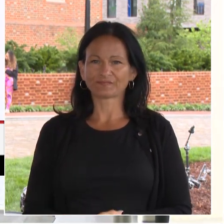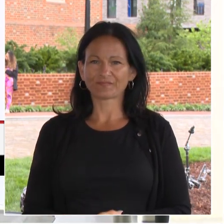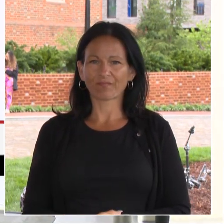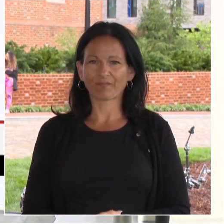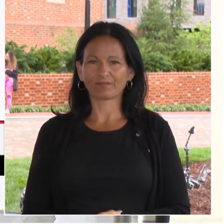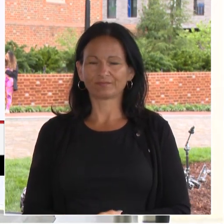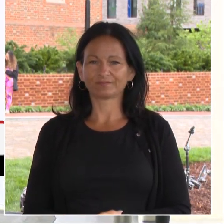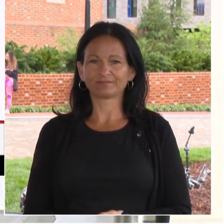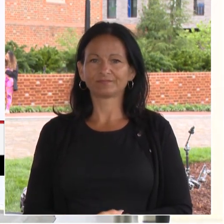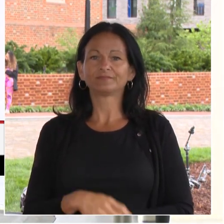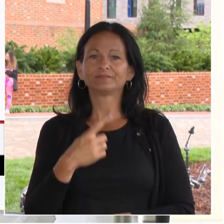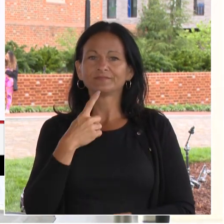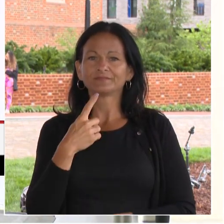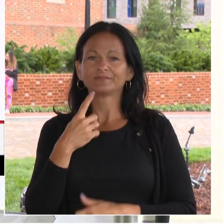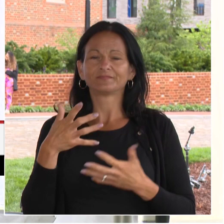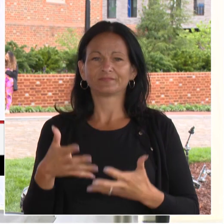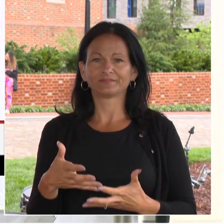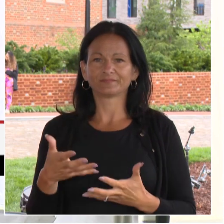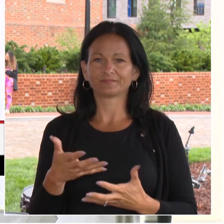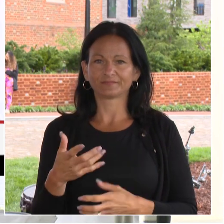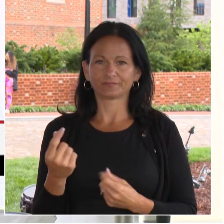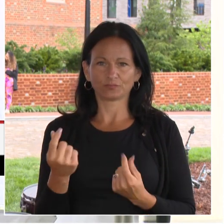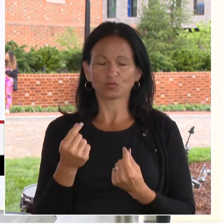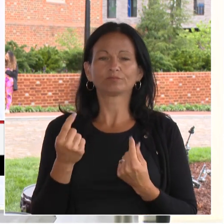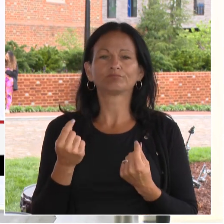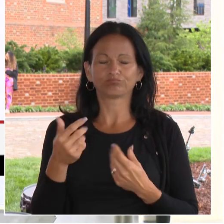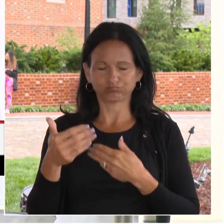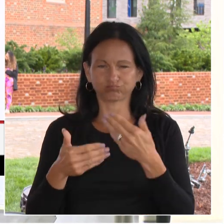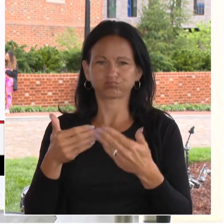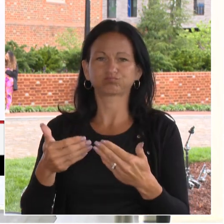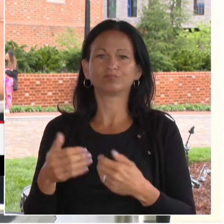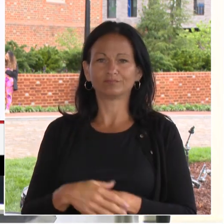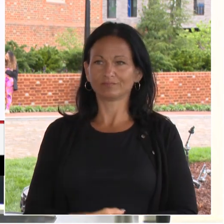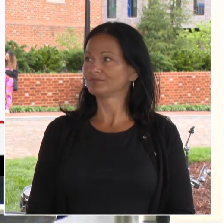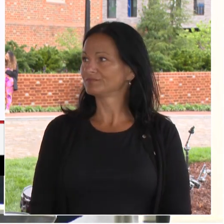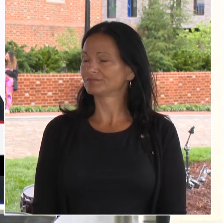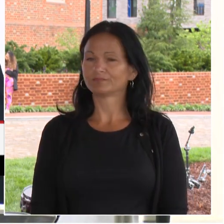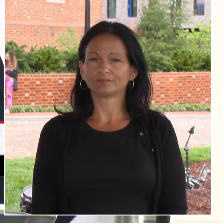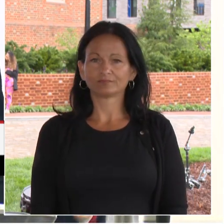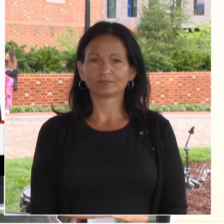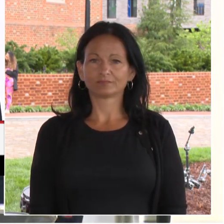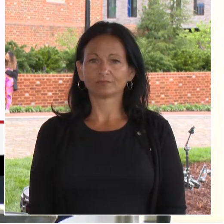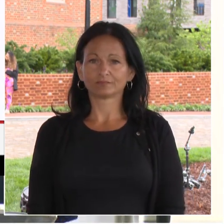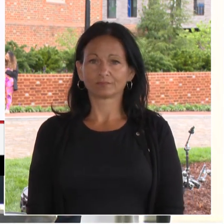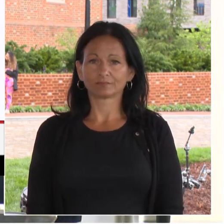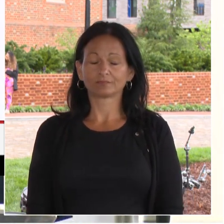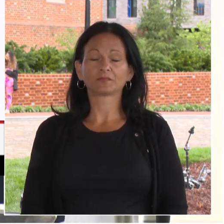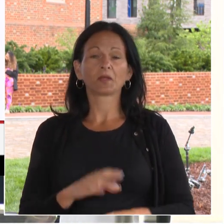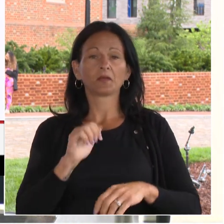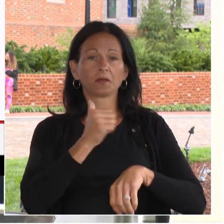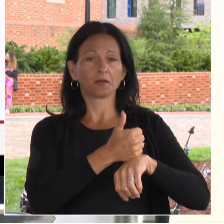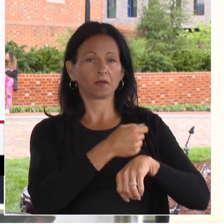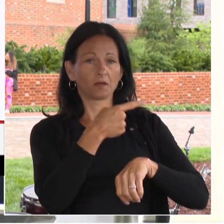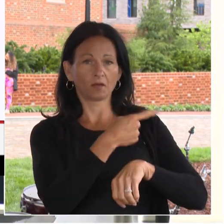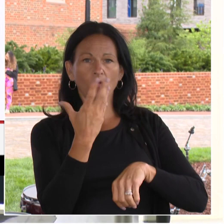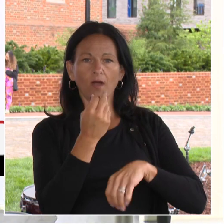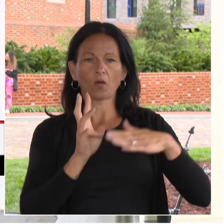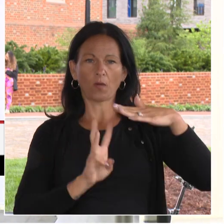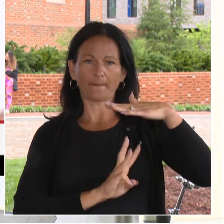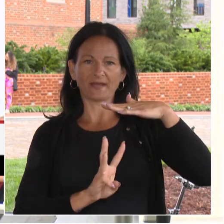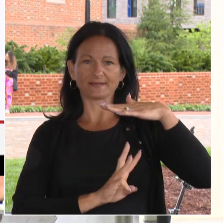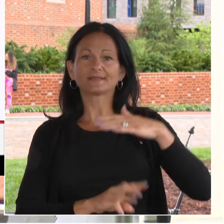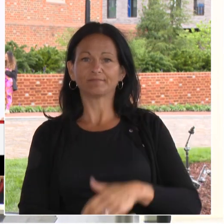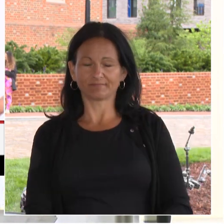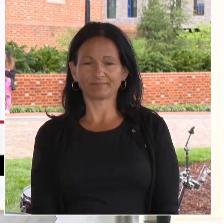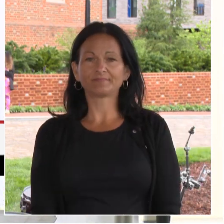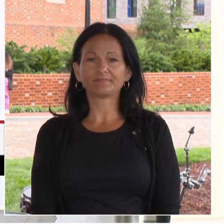to excavate out a new foundation to make way for Wegmans store. And no doubt, these are all amazing accomplishments. But